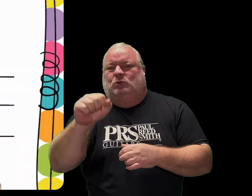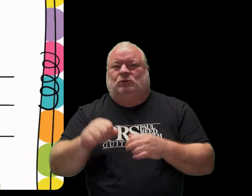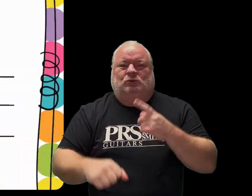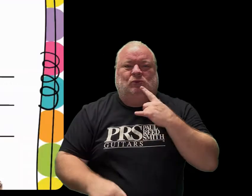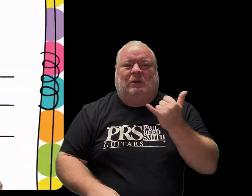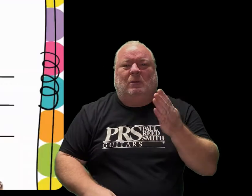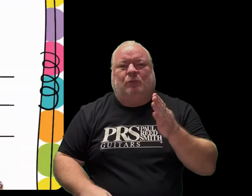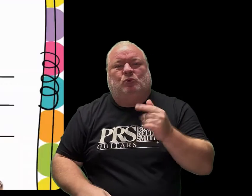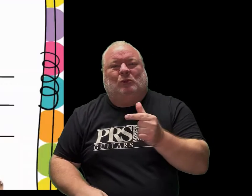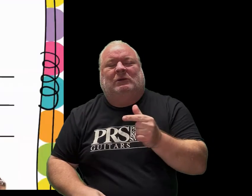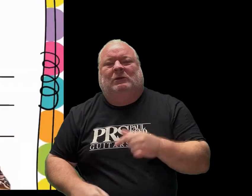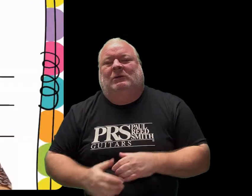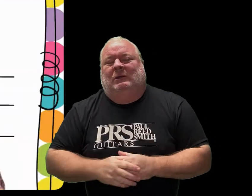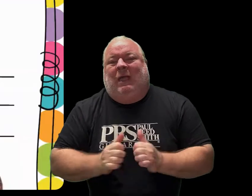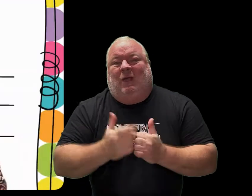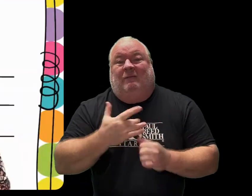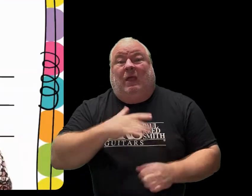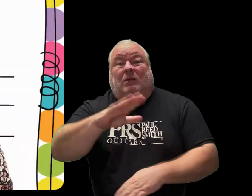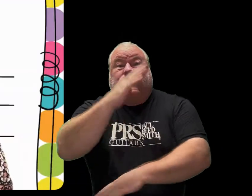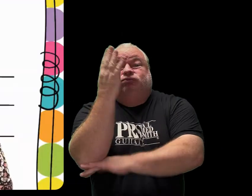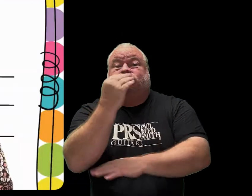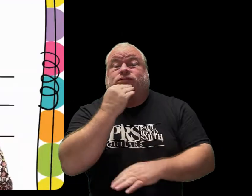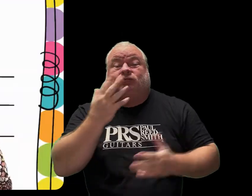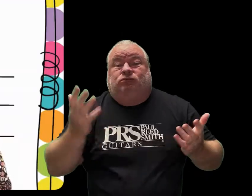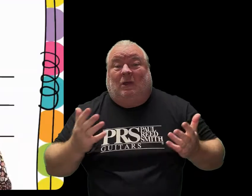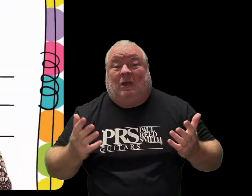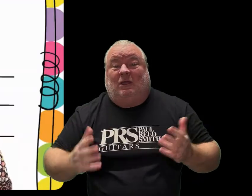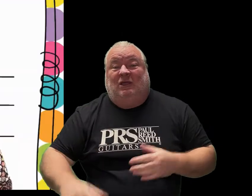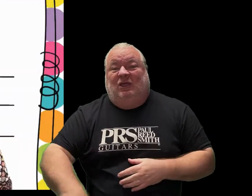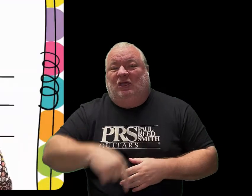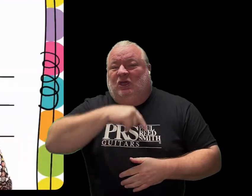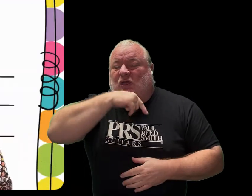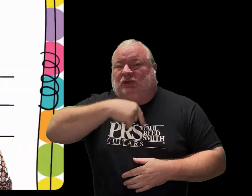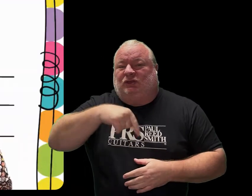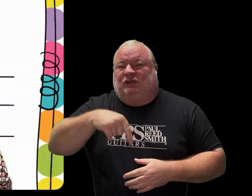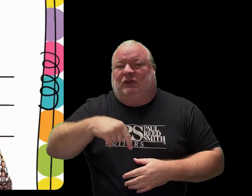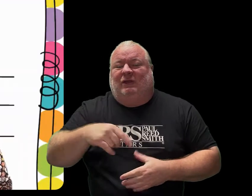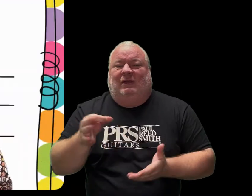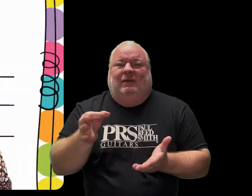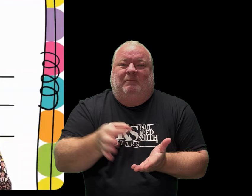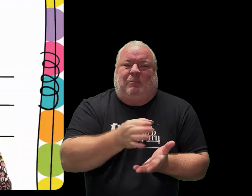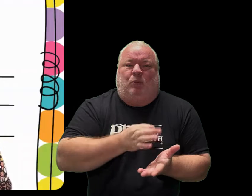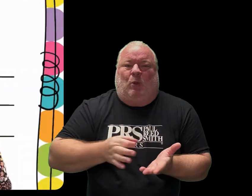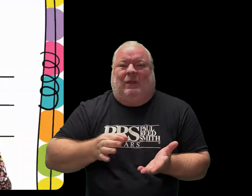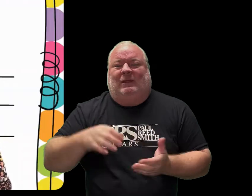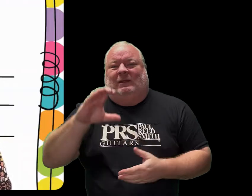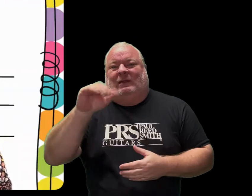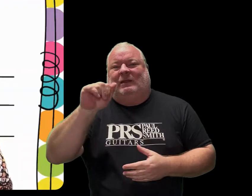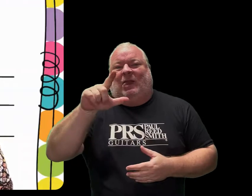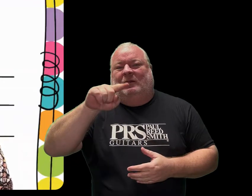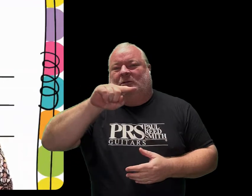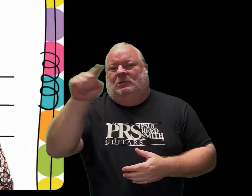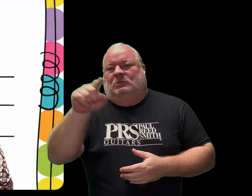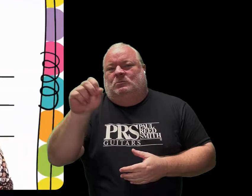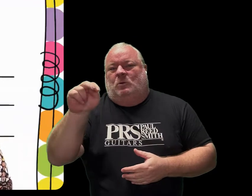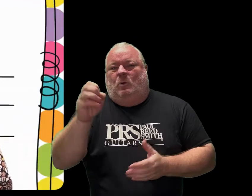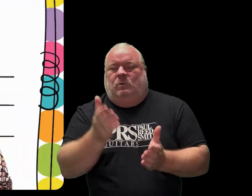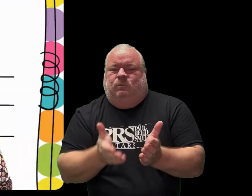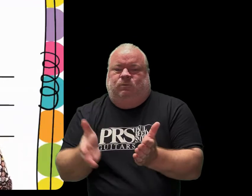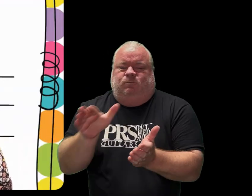on our feelings. For lunch today, we will have turkey pepperoni